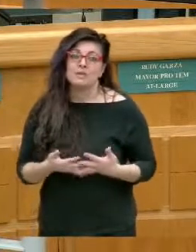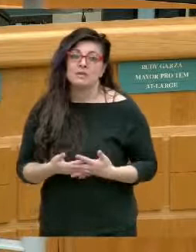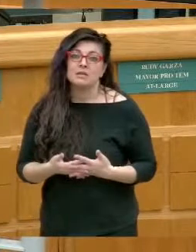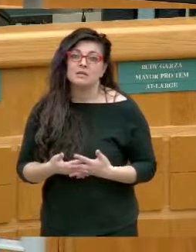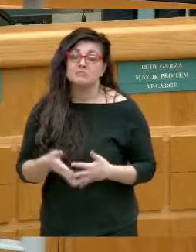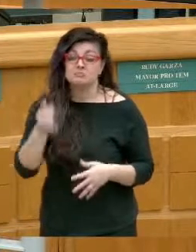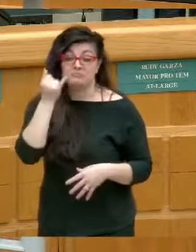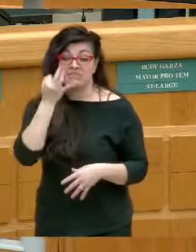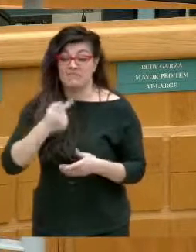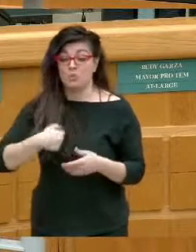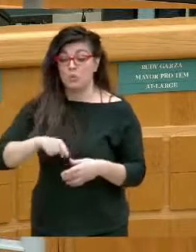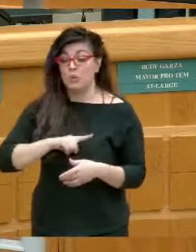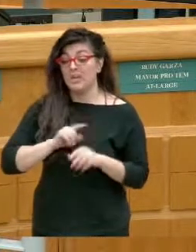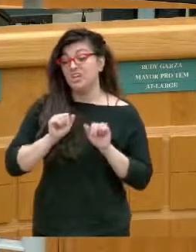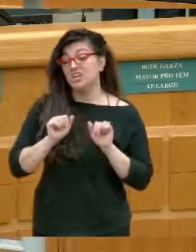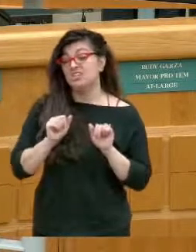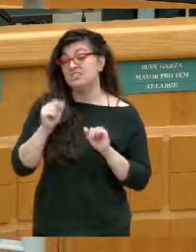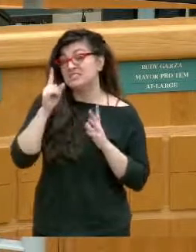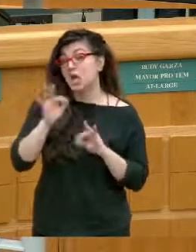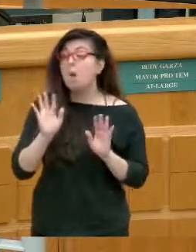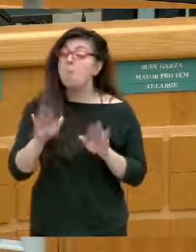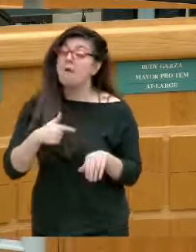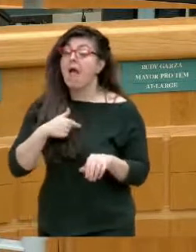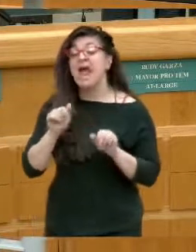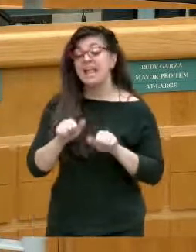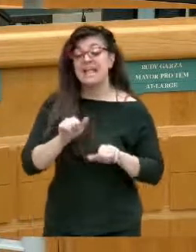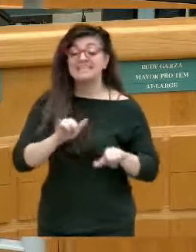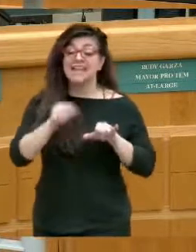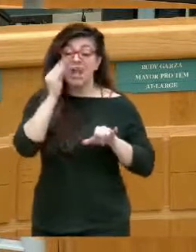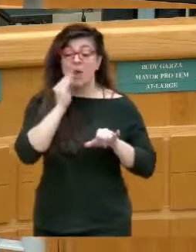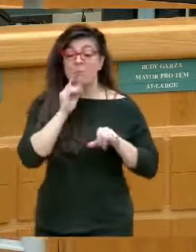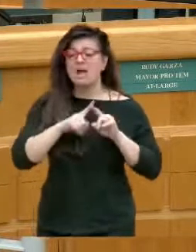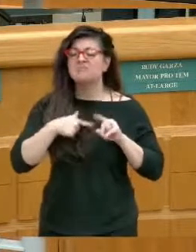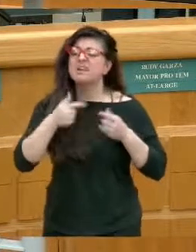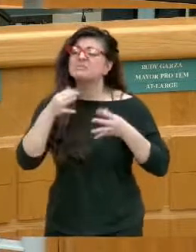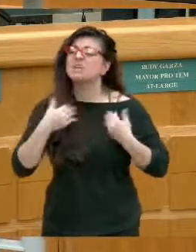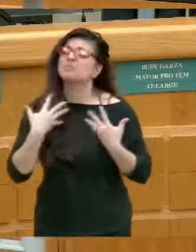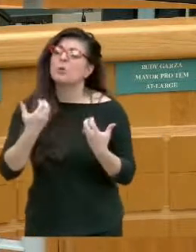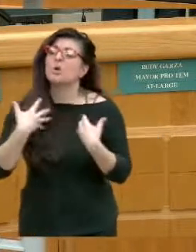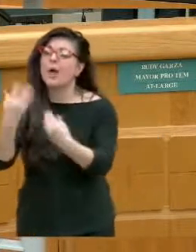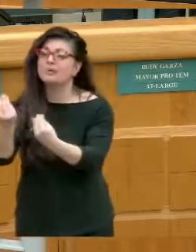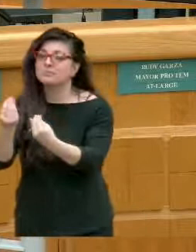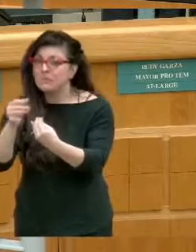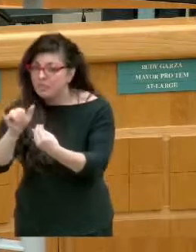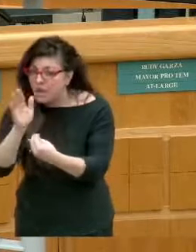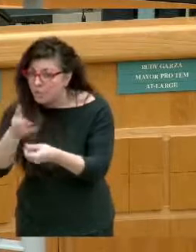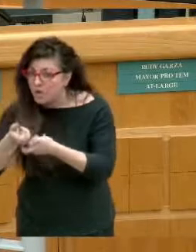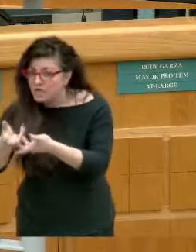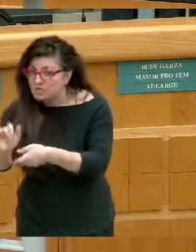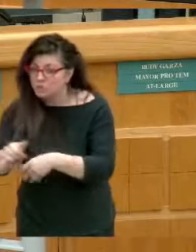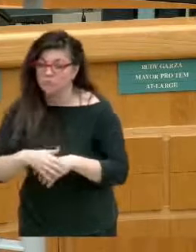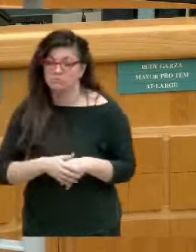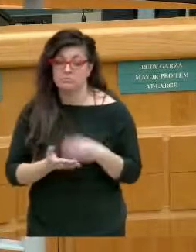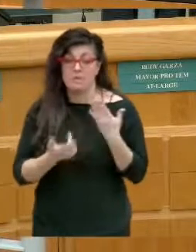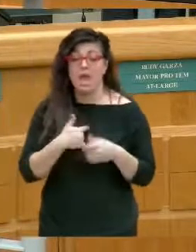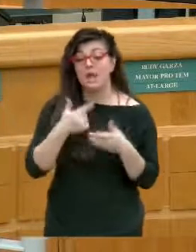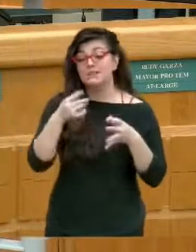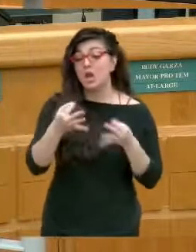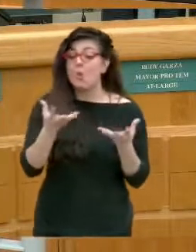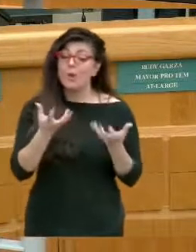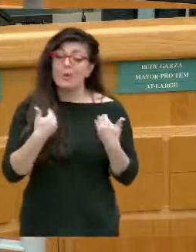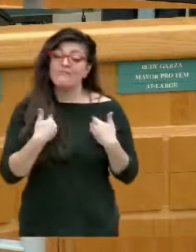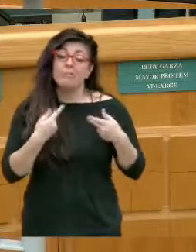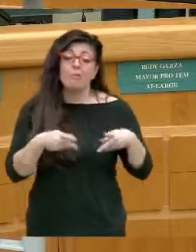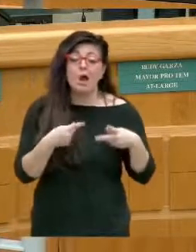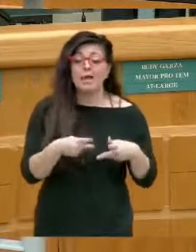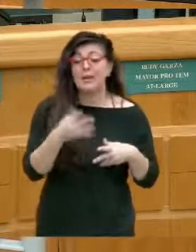could stay at home, but we don't, then that could be something that's contributing to this. If we choose to have a party because it's